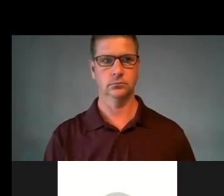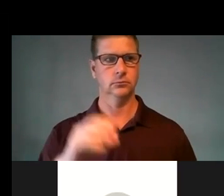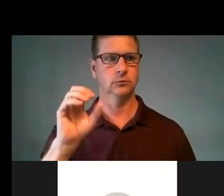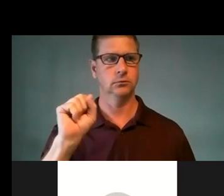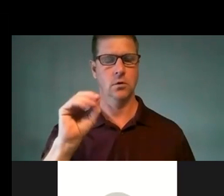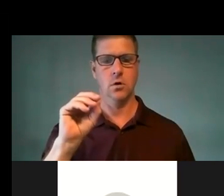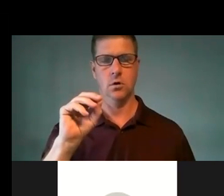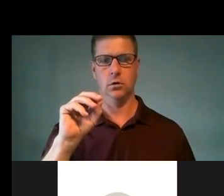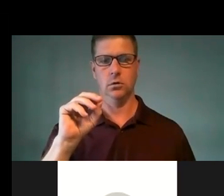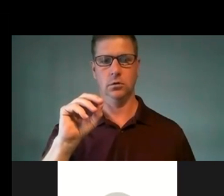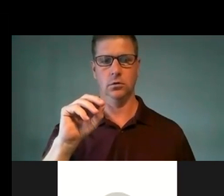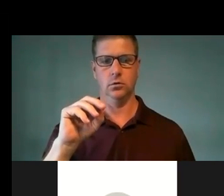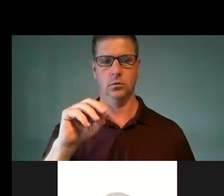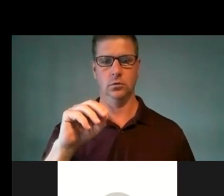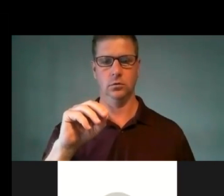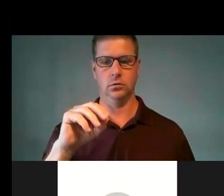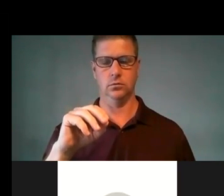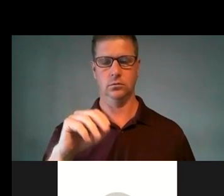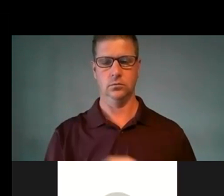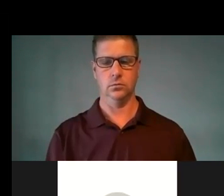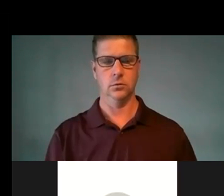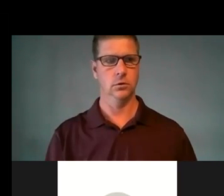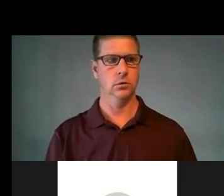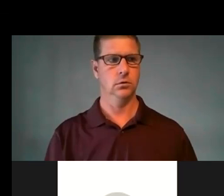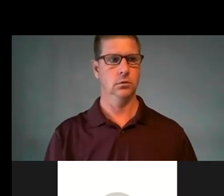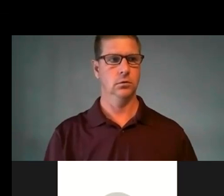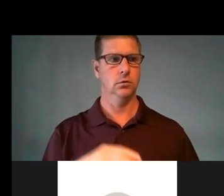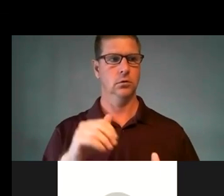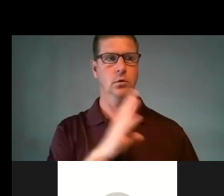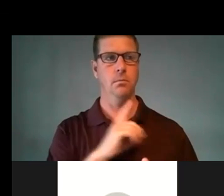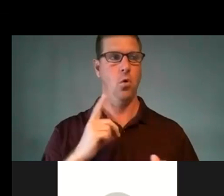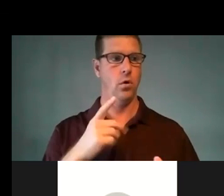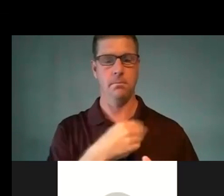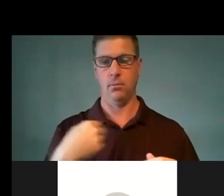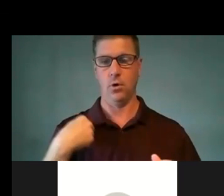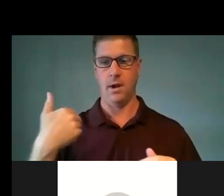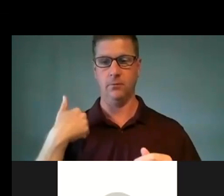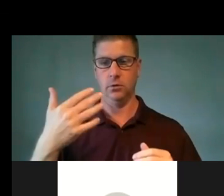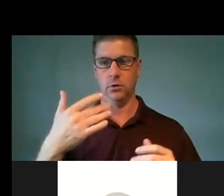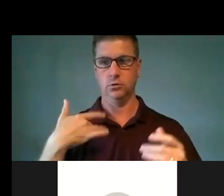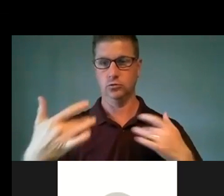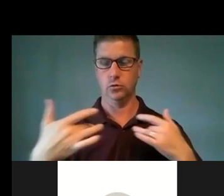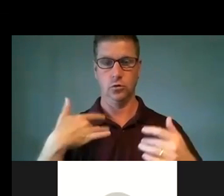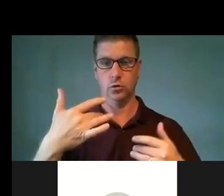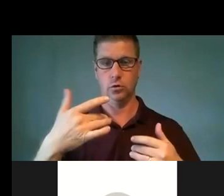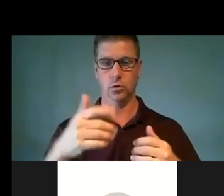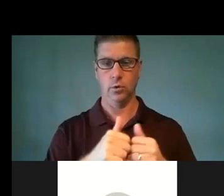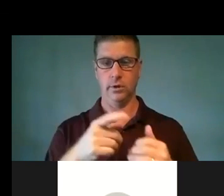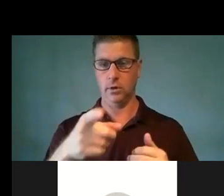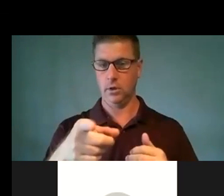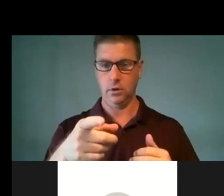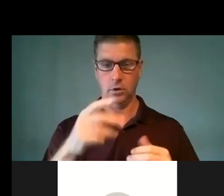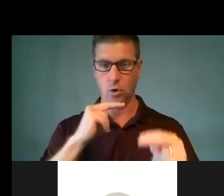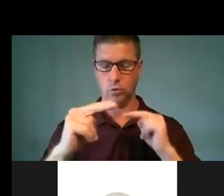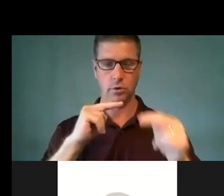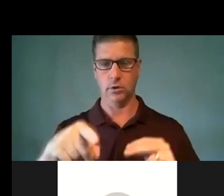So unless board members have concerns with moving forward with exclusive negotiations, again,